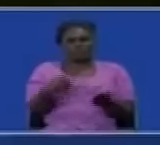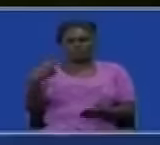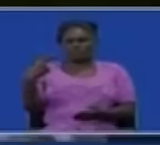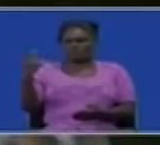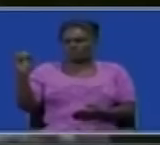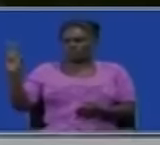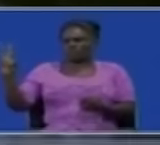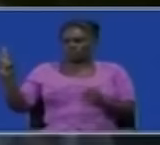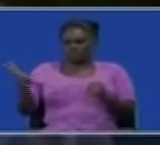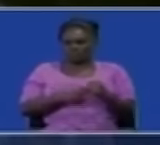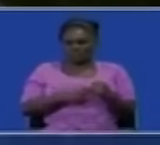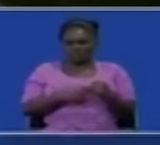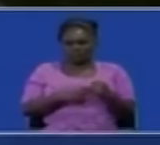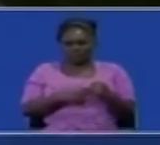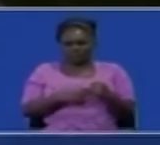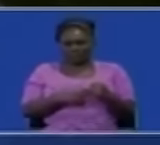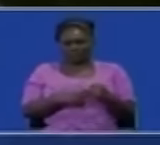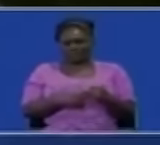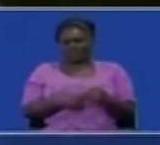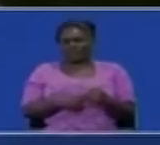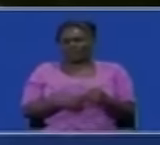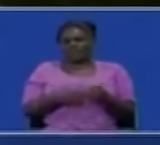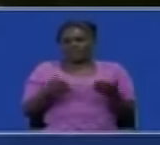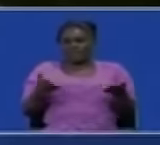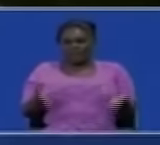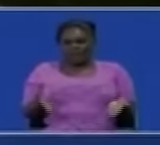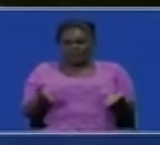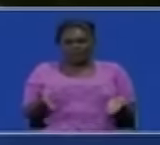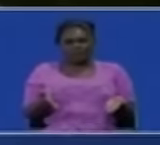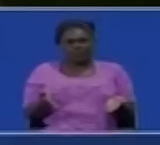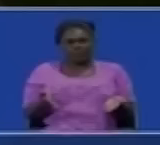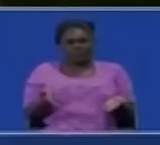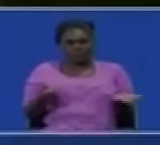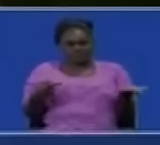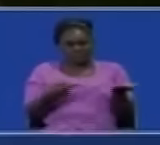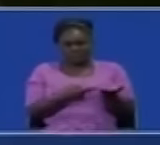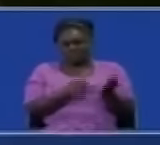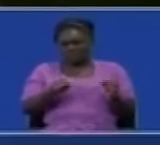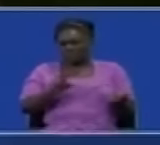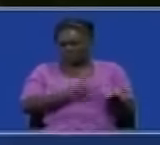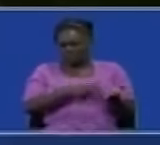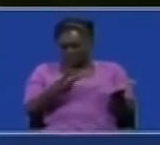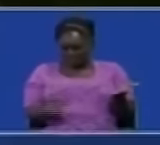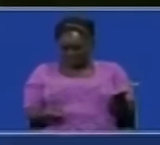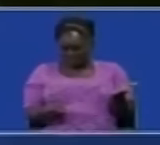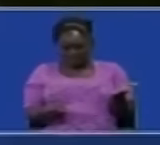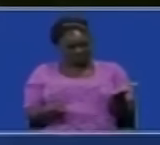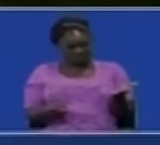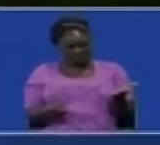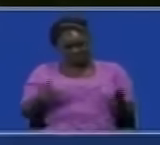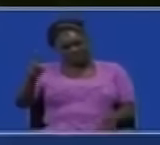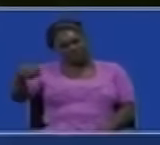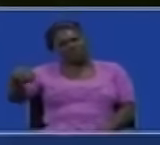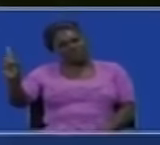2007. Now, there's an argument that the technology can fail. That is